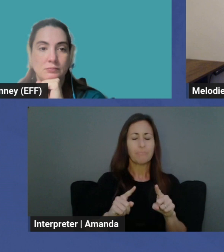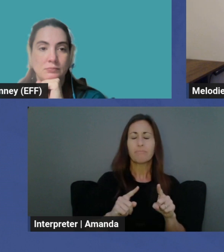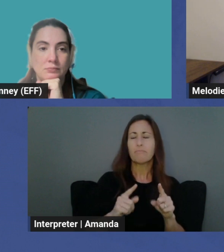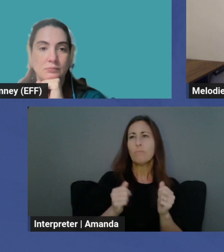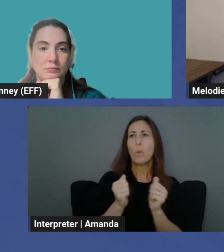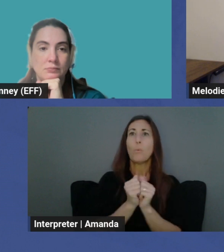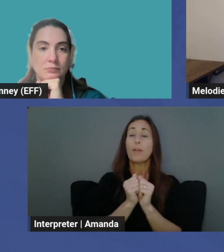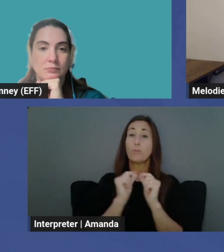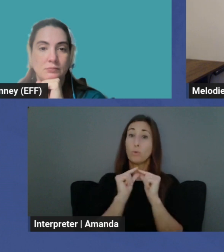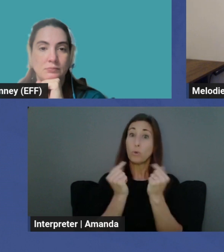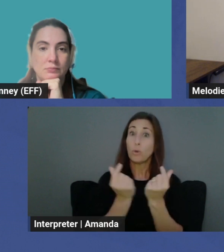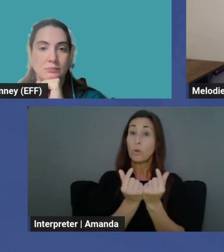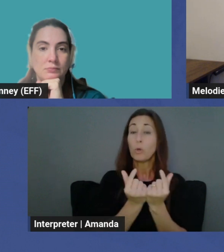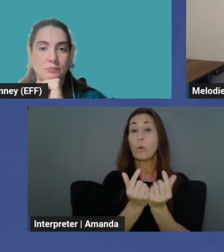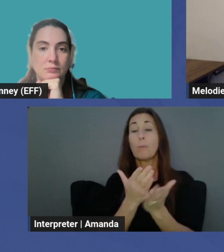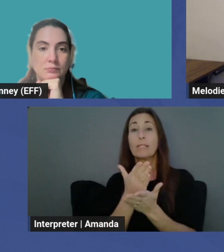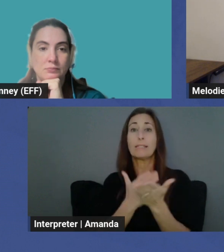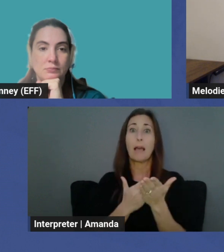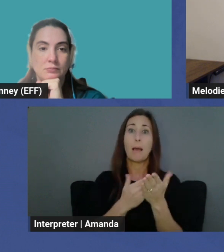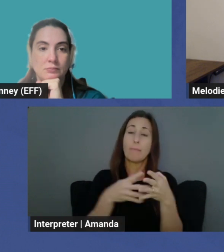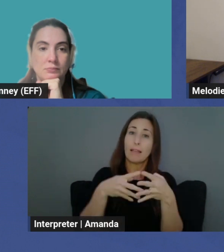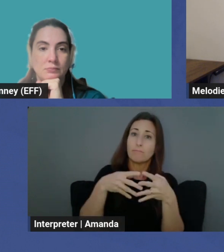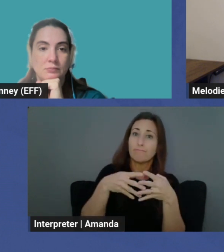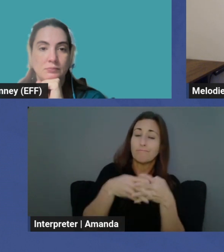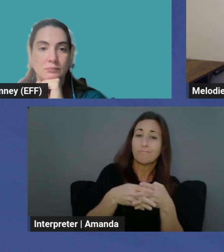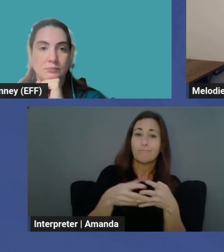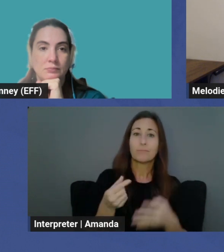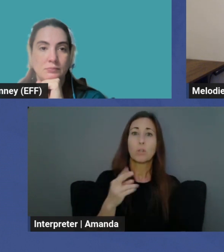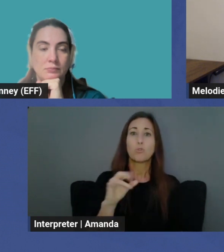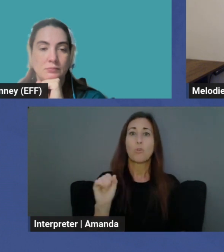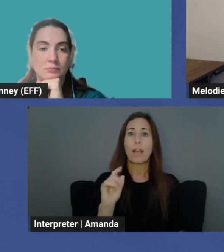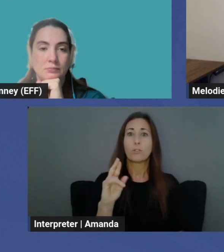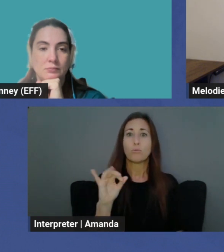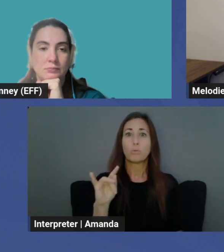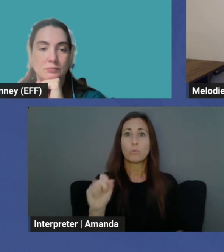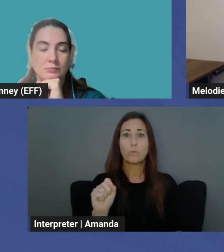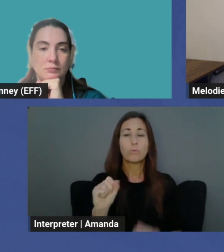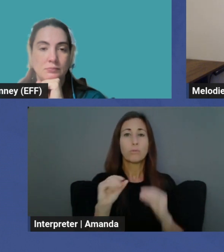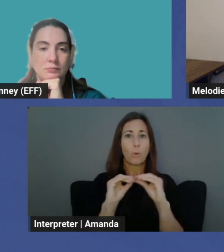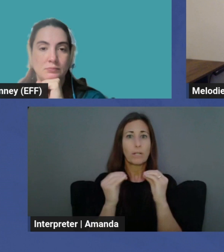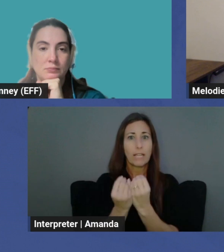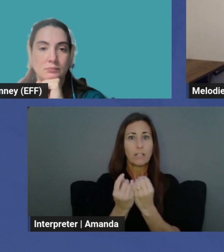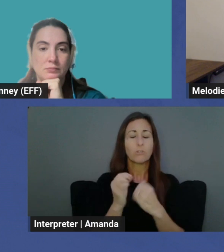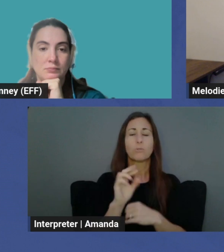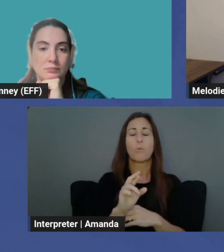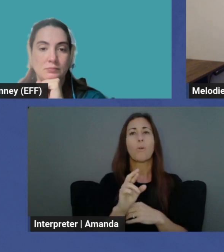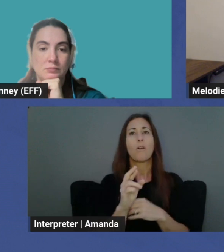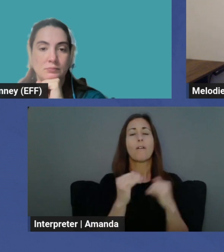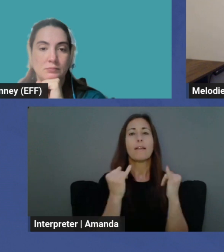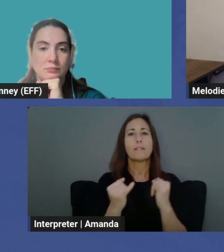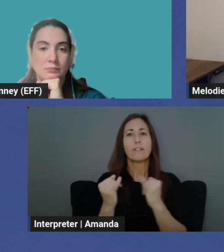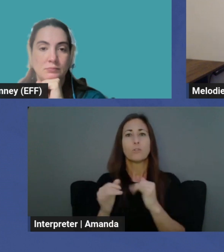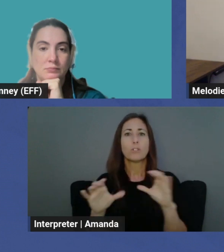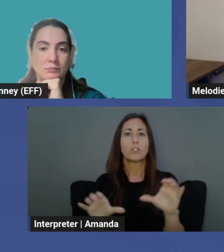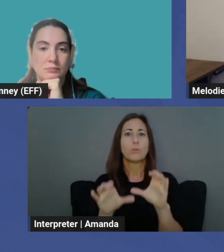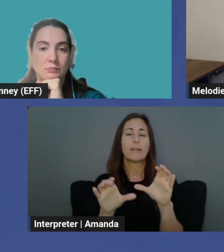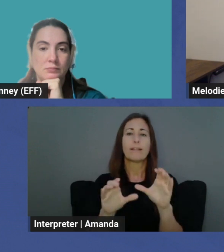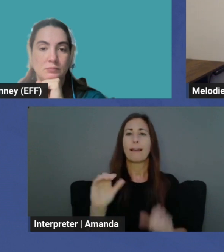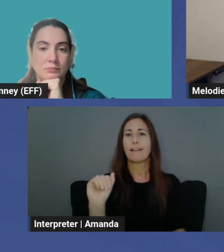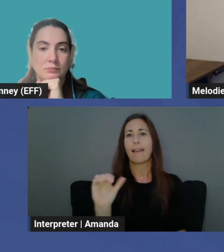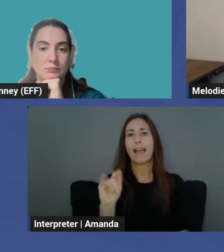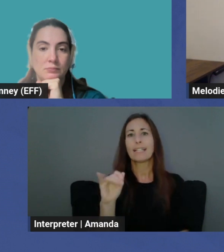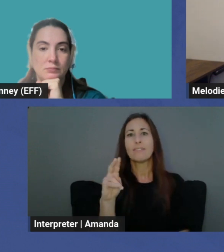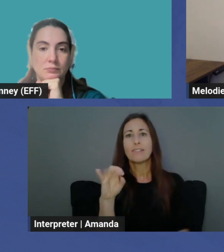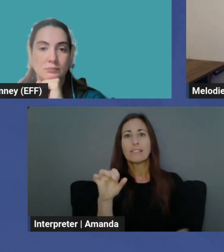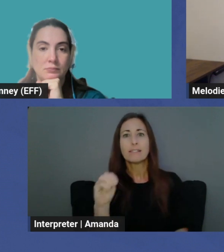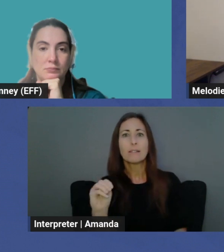groups, grassroots organizations, or individuals doing activism within sex worker rights and within like queer